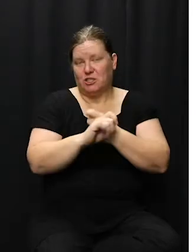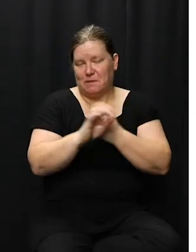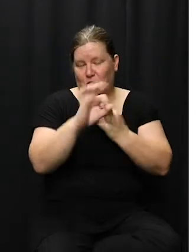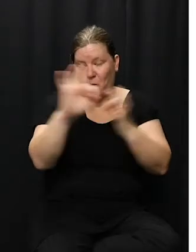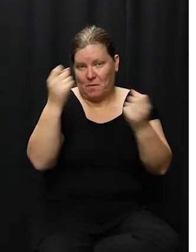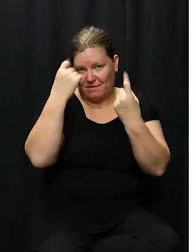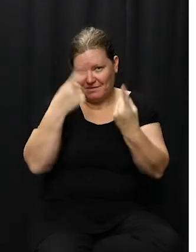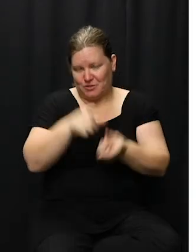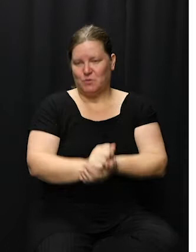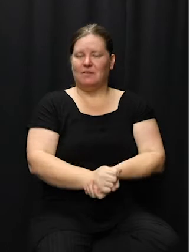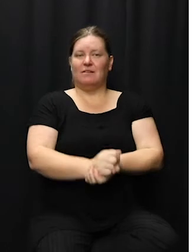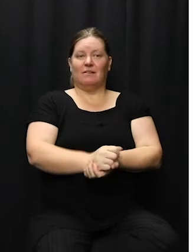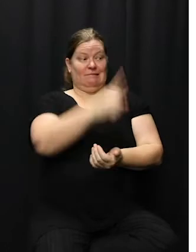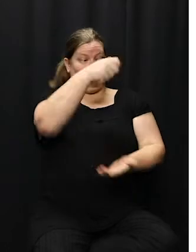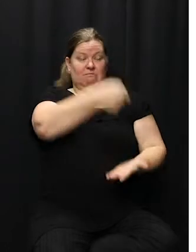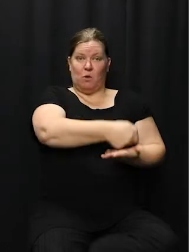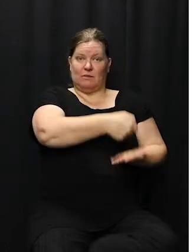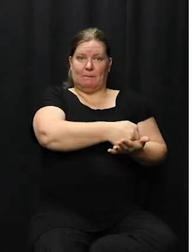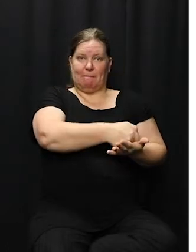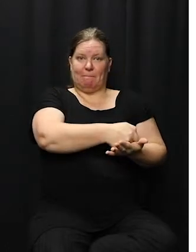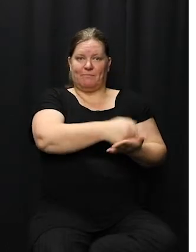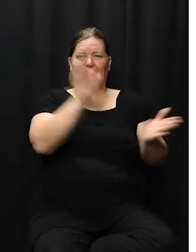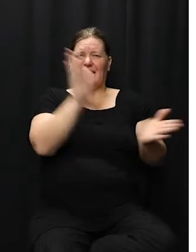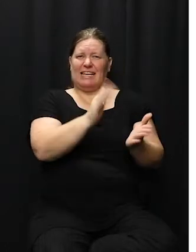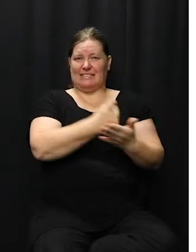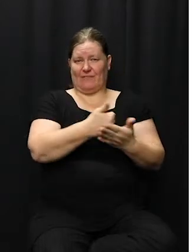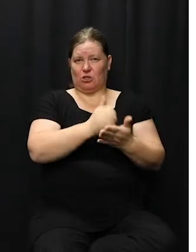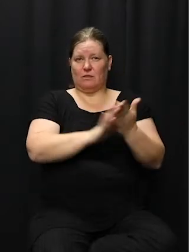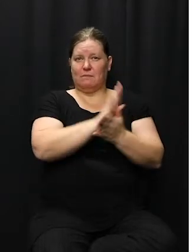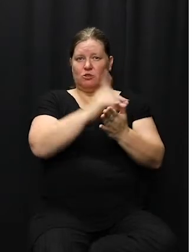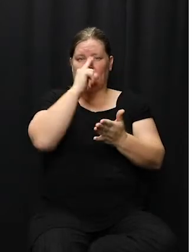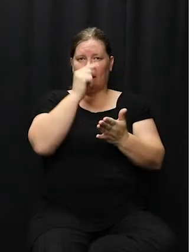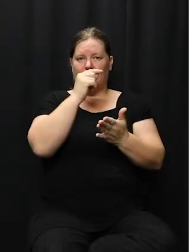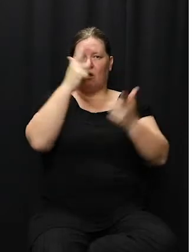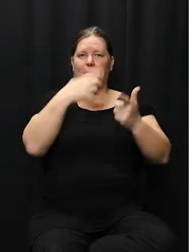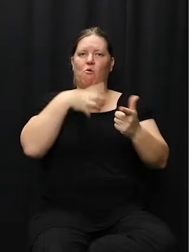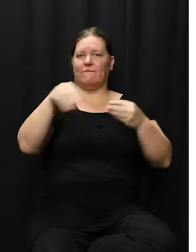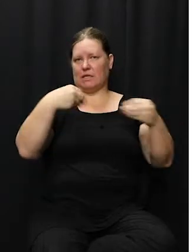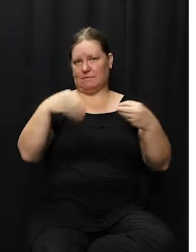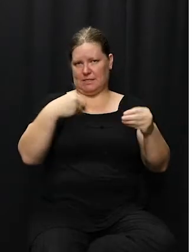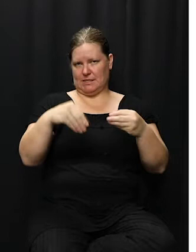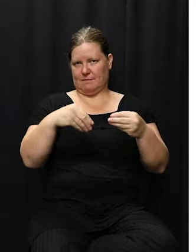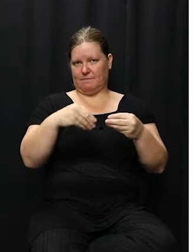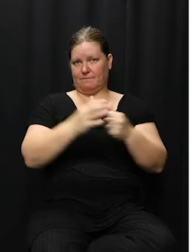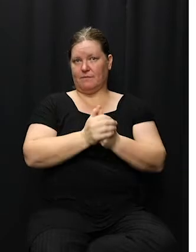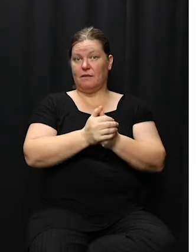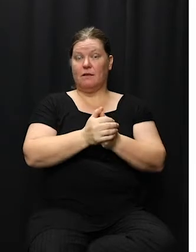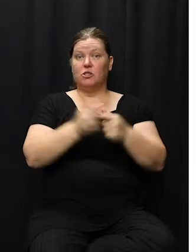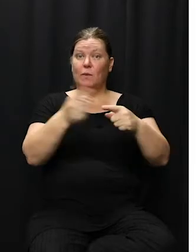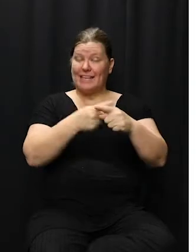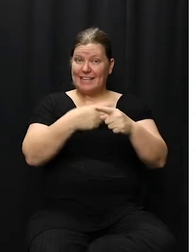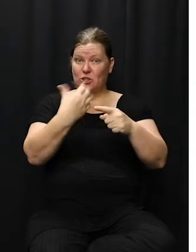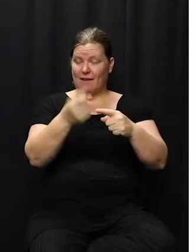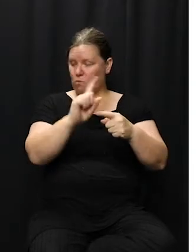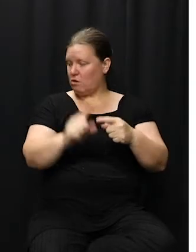you. And down the bottom, other things that are less conventionalized, so that you have a lot more flexibility with how you use them. So in English